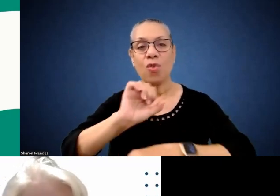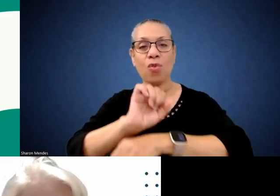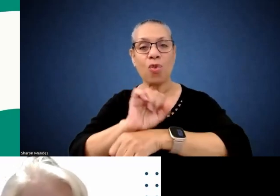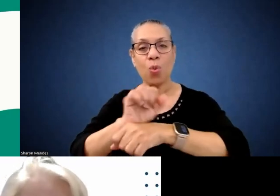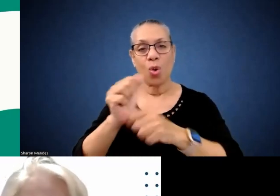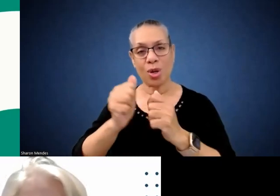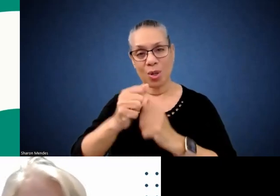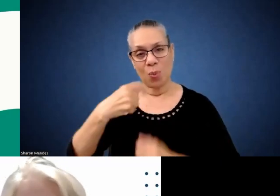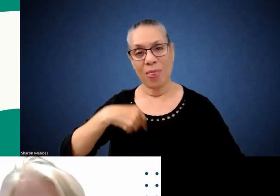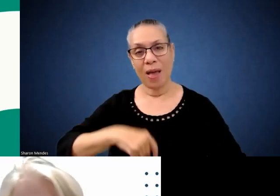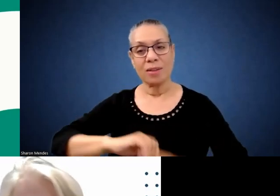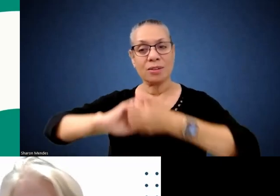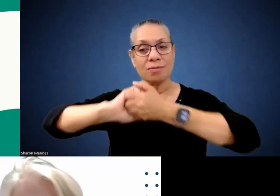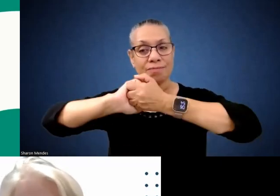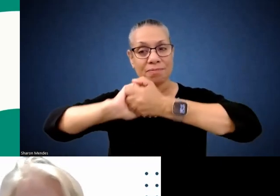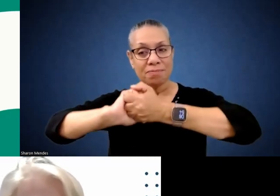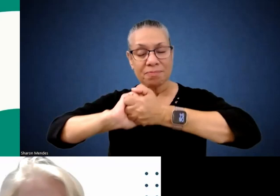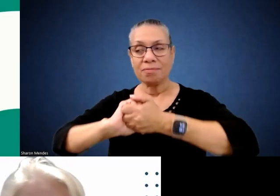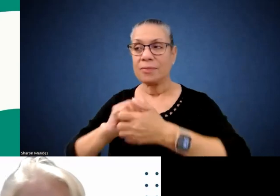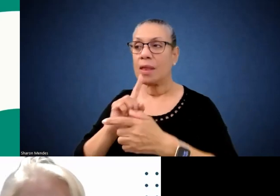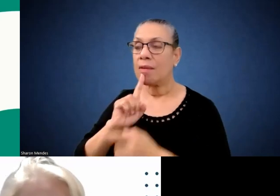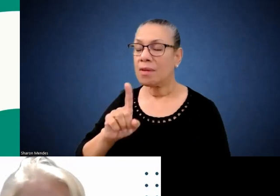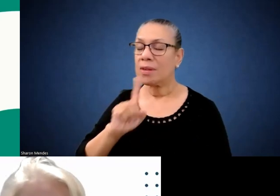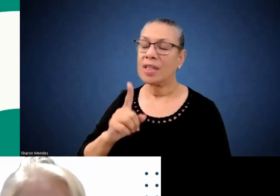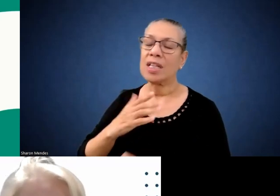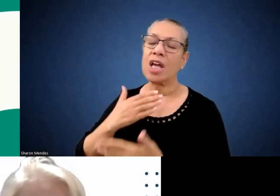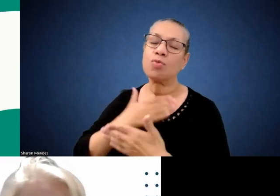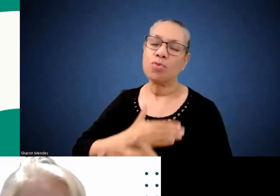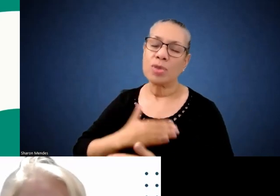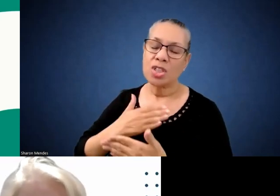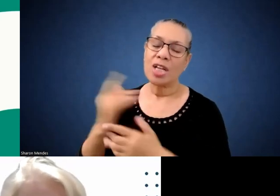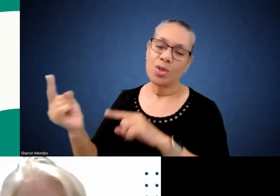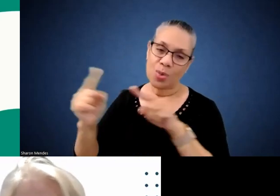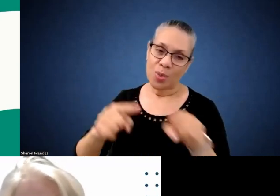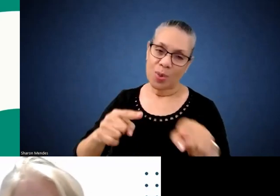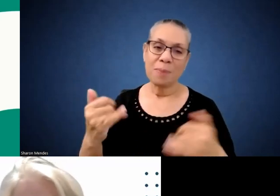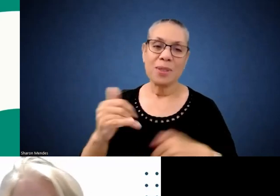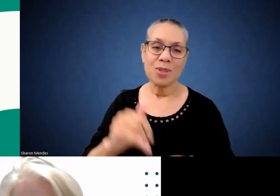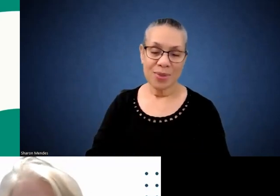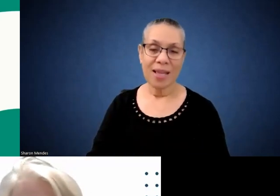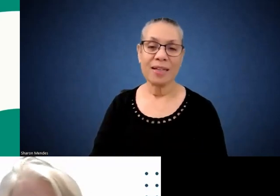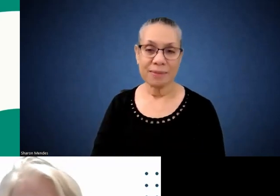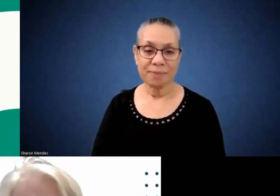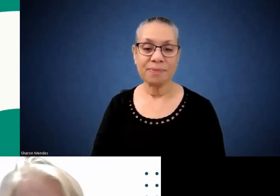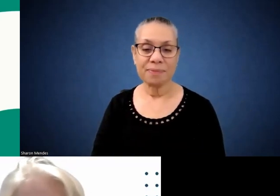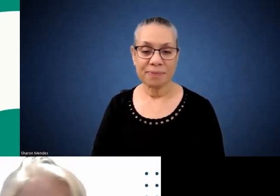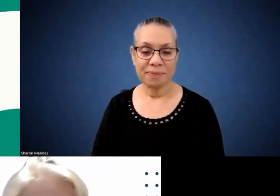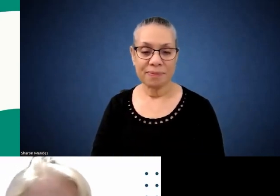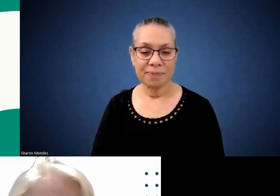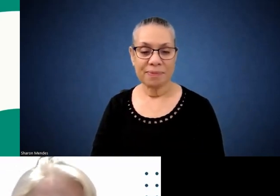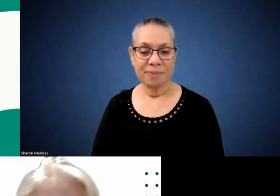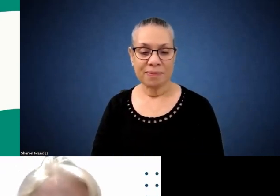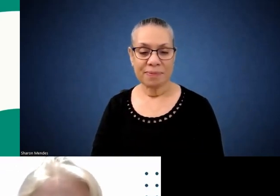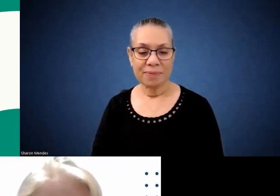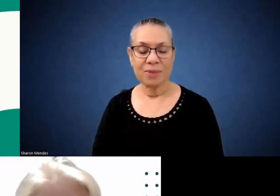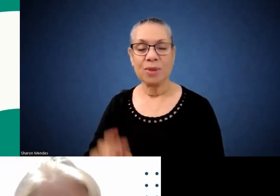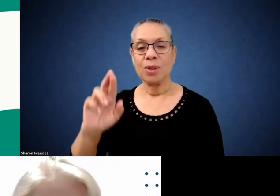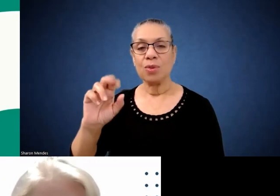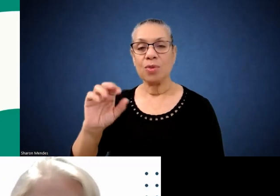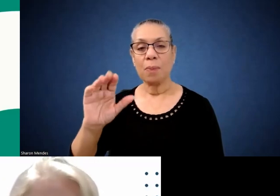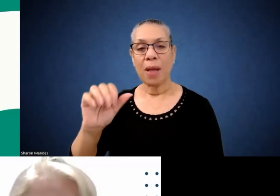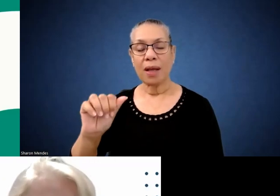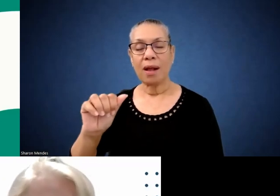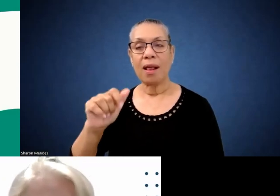you're doing. I really appreciate you coming out tonight. This has been our absolute pleasure. This is